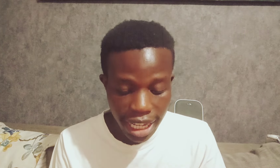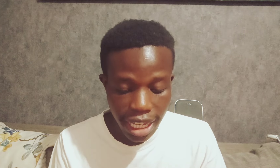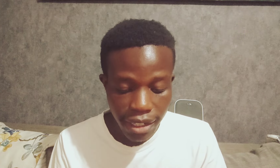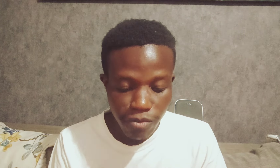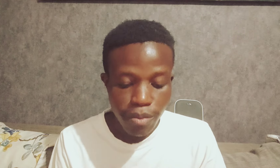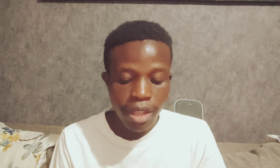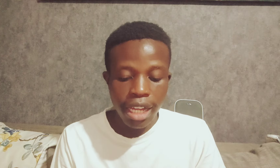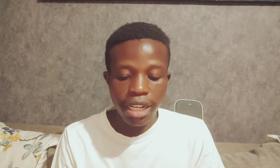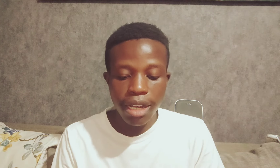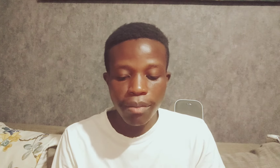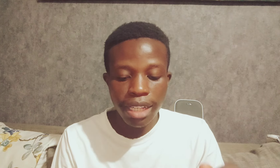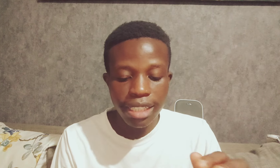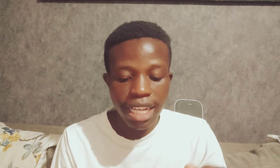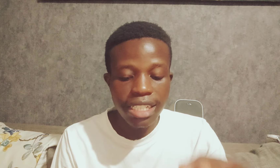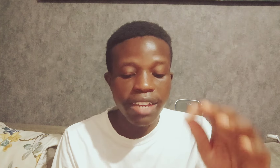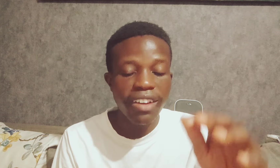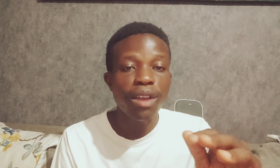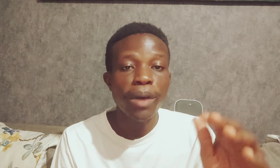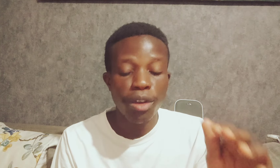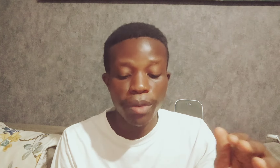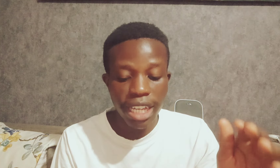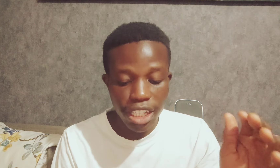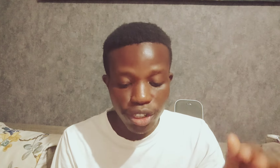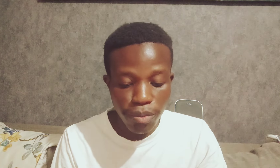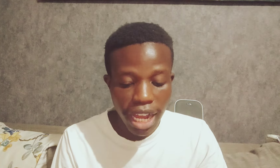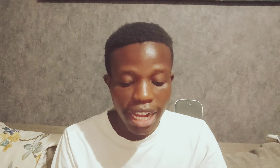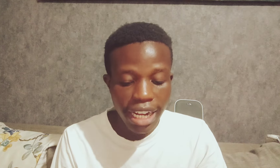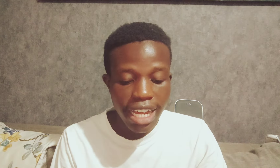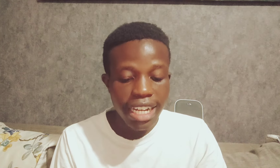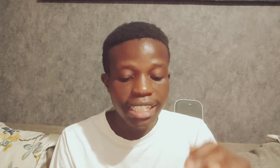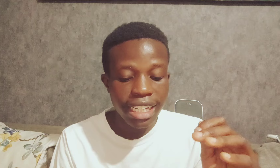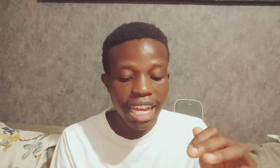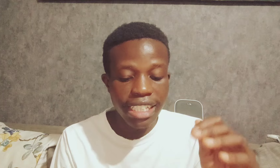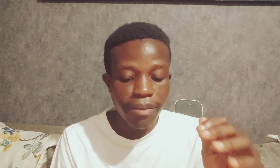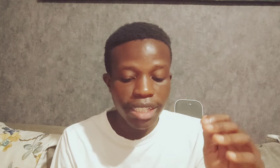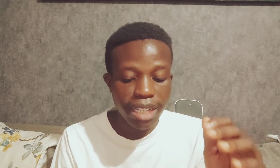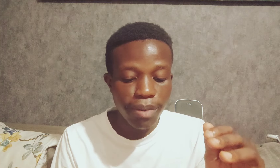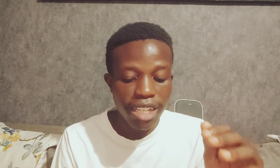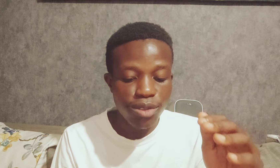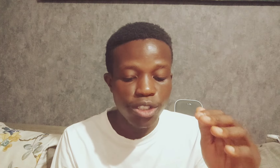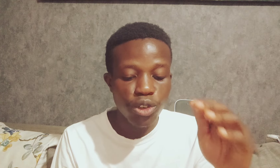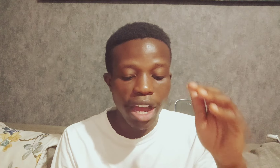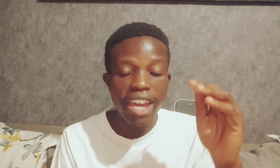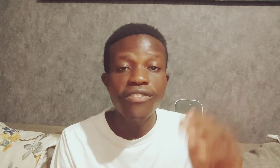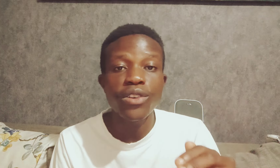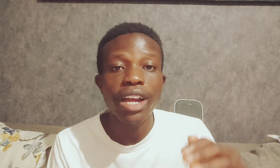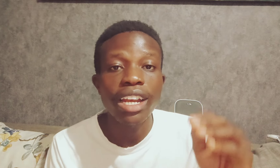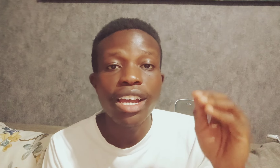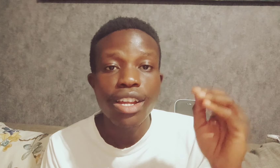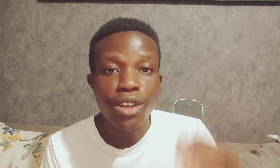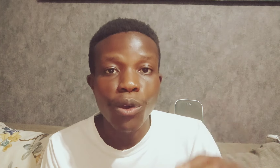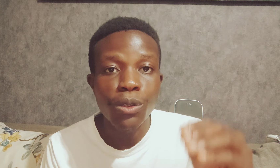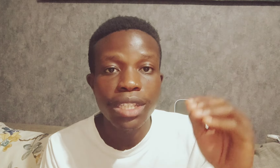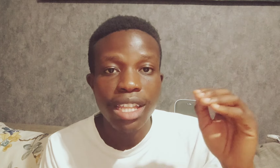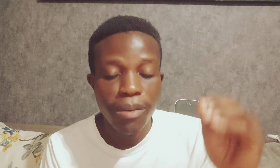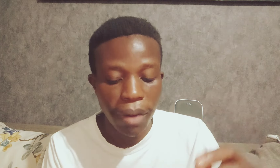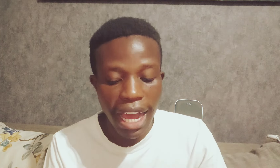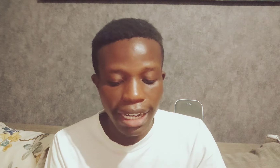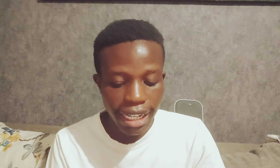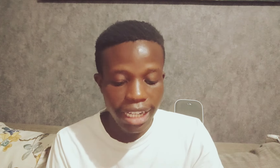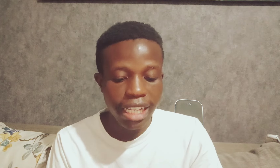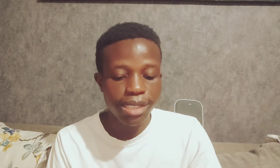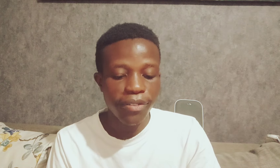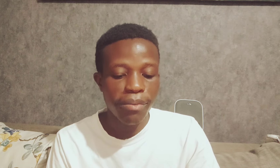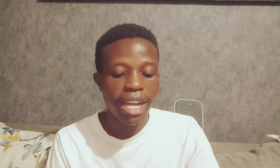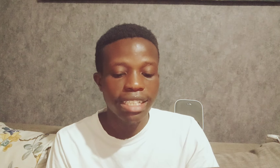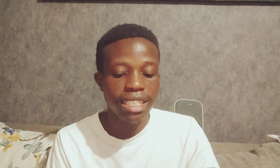a hurricane. And it says develop a communication plan, designate a meeting place to ensure everyone knows the